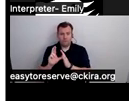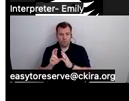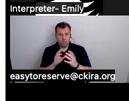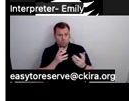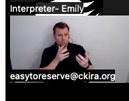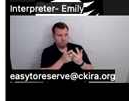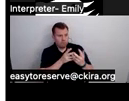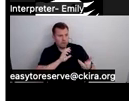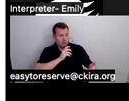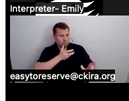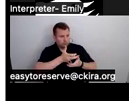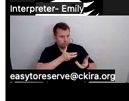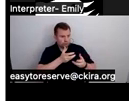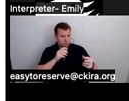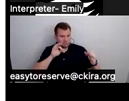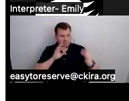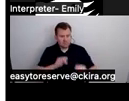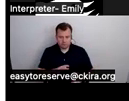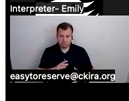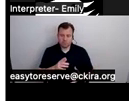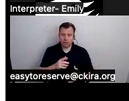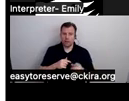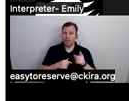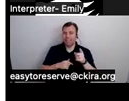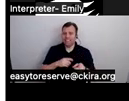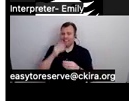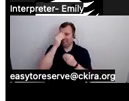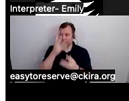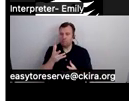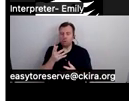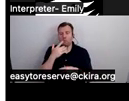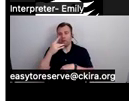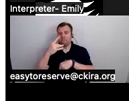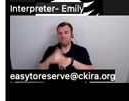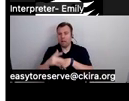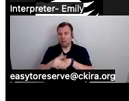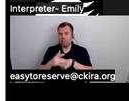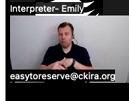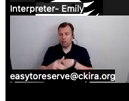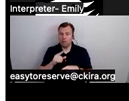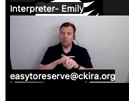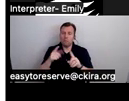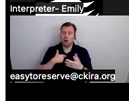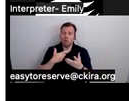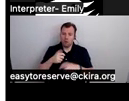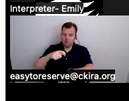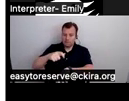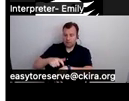information relatively quickly. As Melissa said, this information will be available, but I want to make sure we do have some time